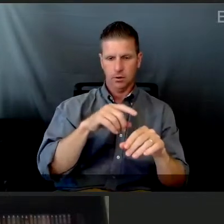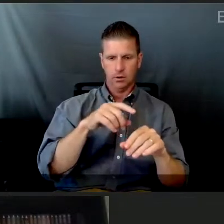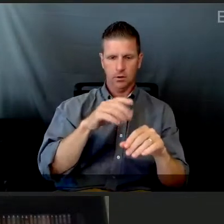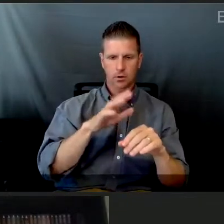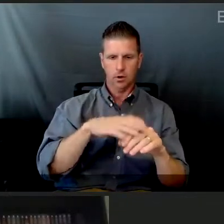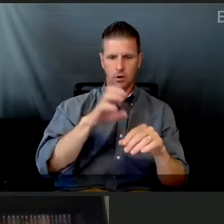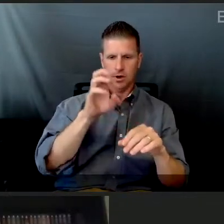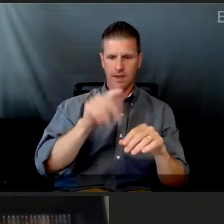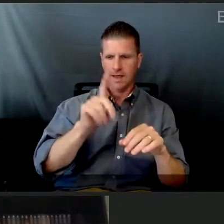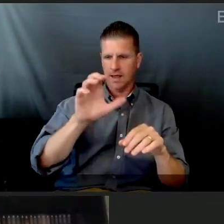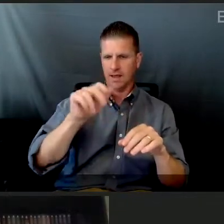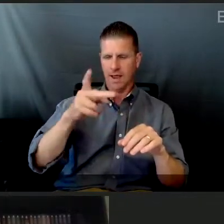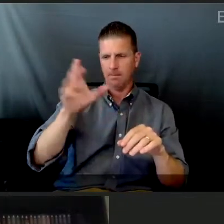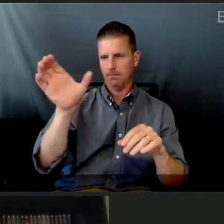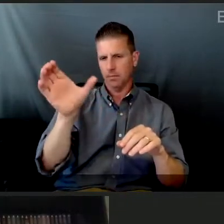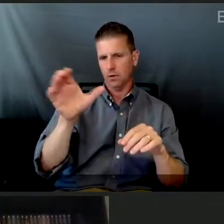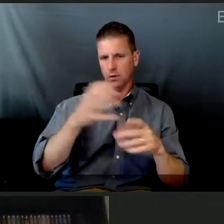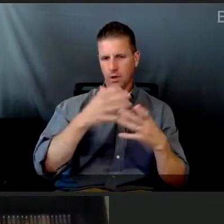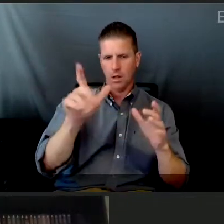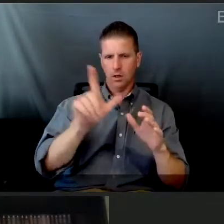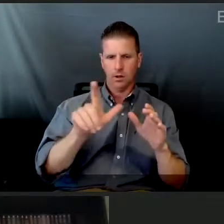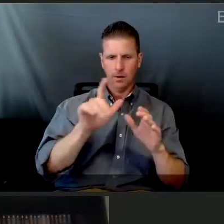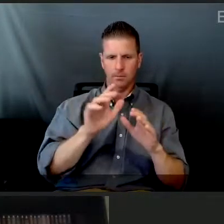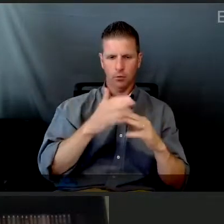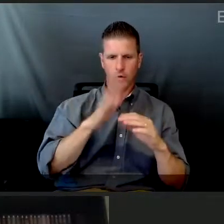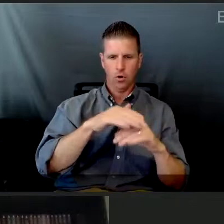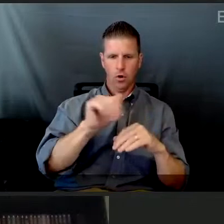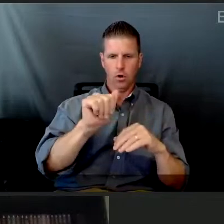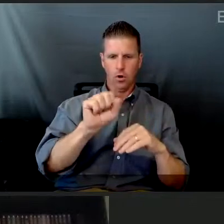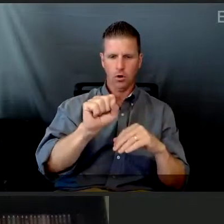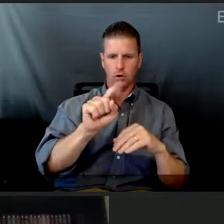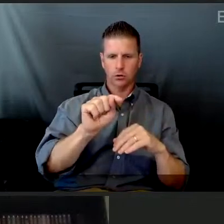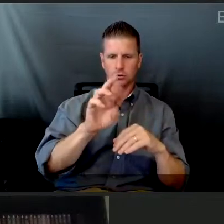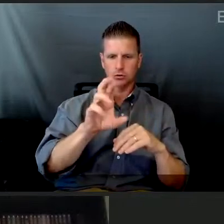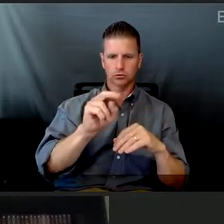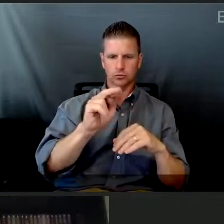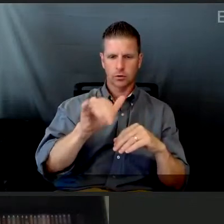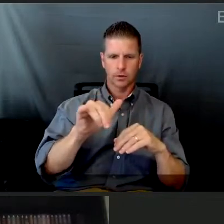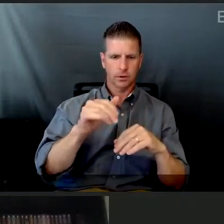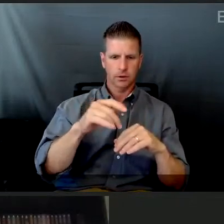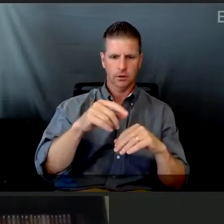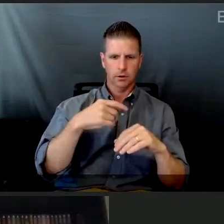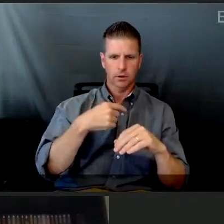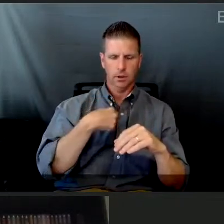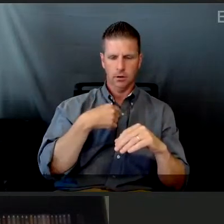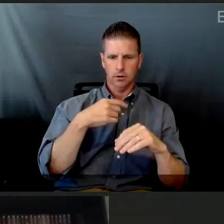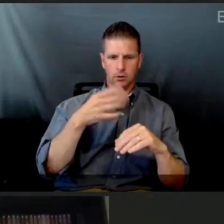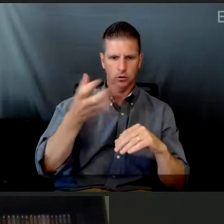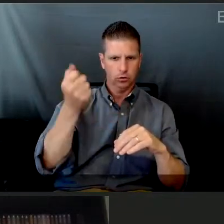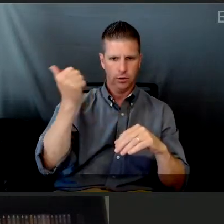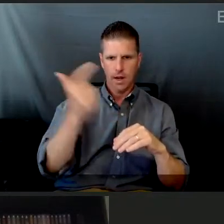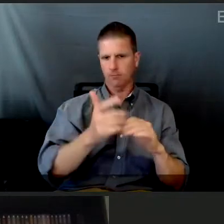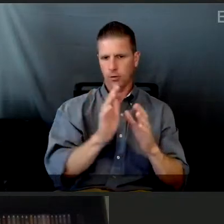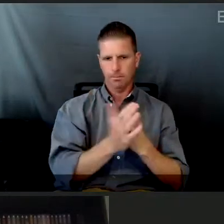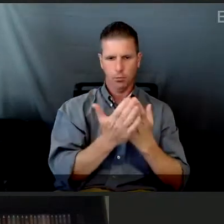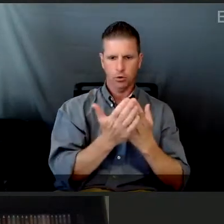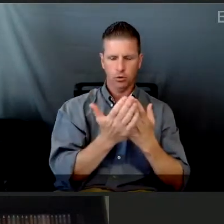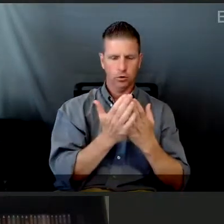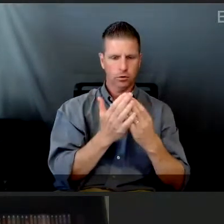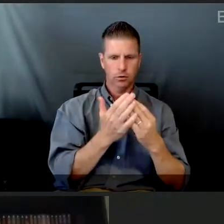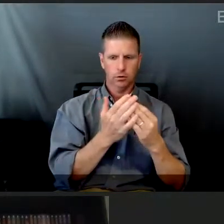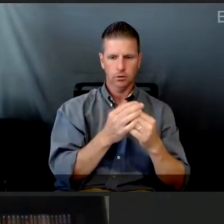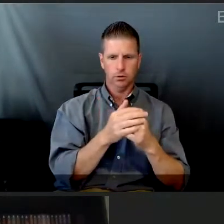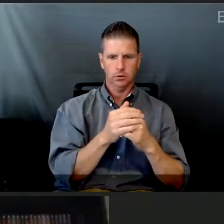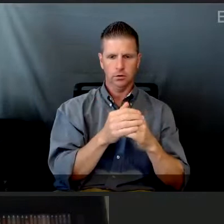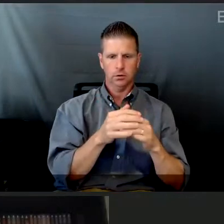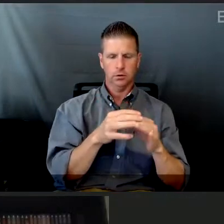there are a bunch of library books on astronomy. So I cleaned it out. I took every book off of that end cap,